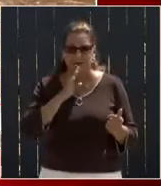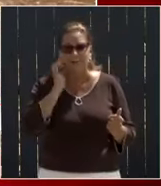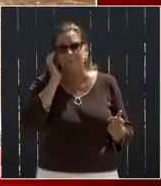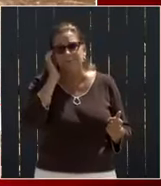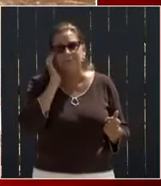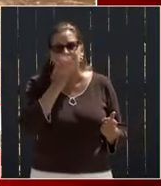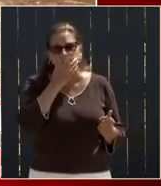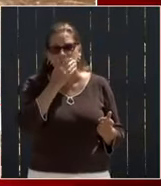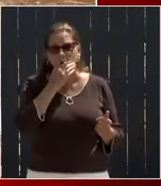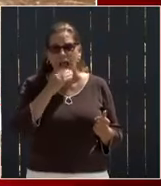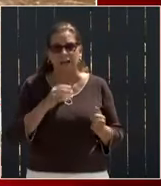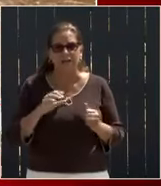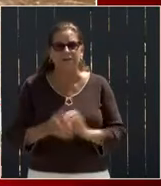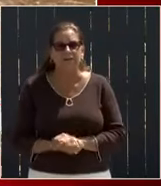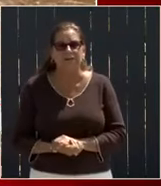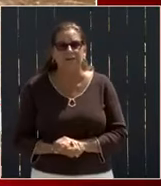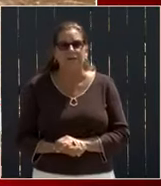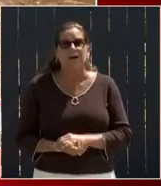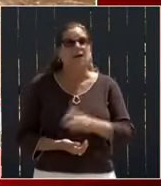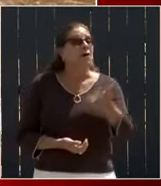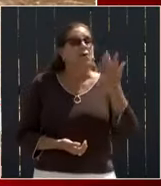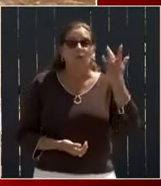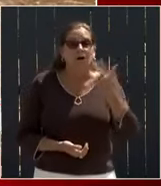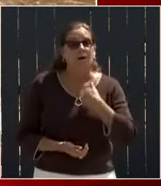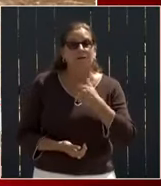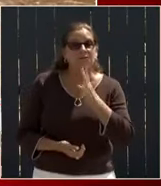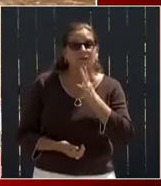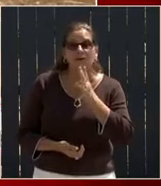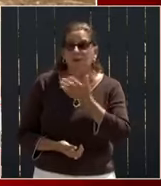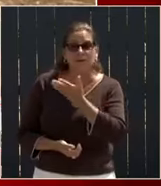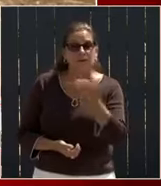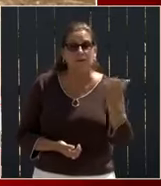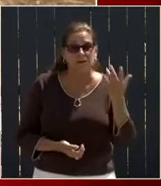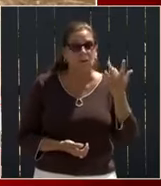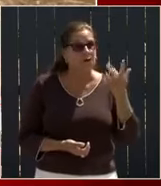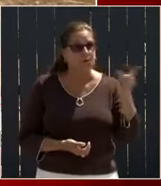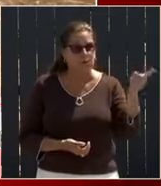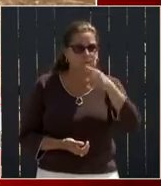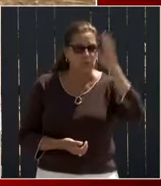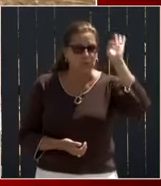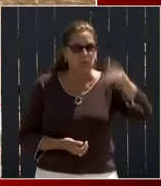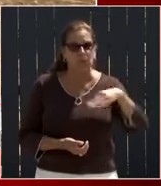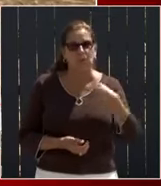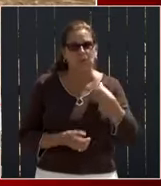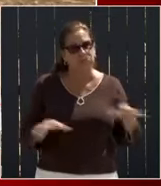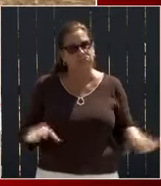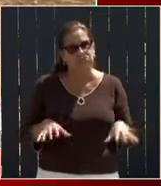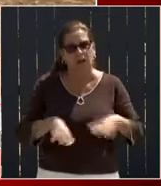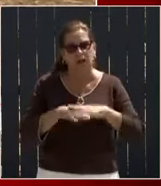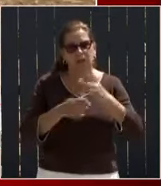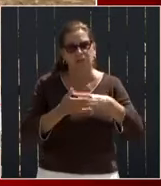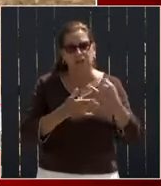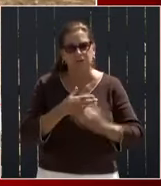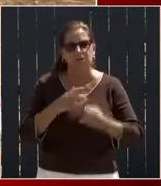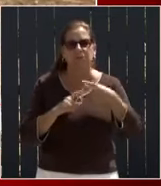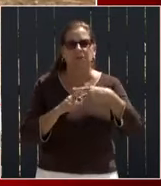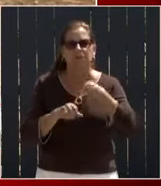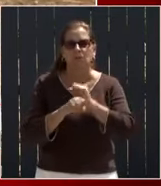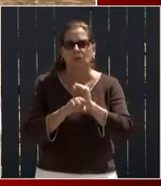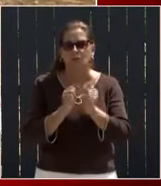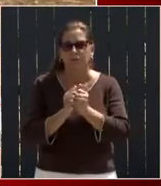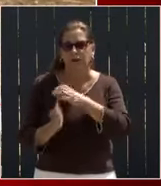So the reason why I wanted to talk to you, because I know that we're going to hear a lot about this project, but I wanted to talk to you because I know Councilmember Gray and Mayor Bowser